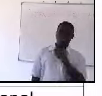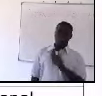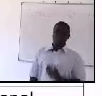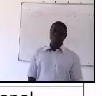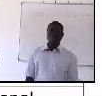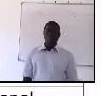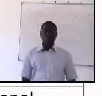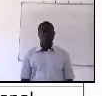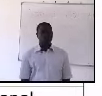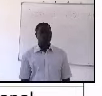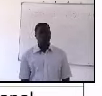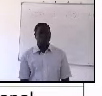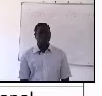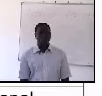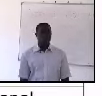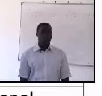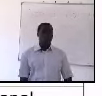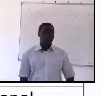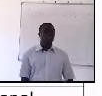of a bowl and for easy